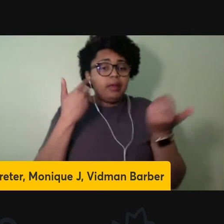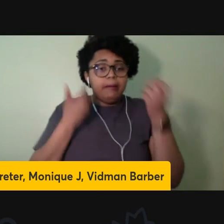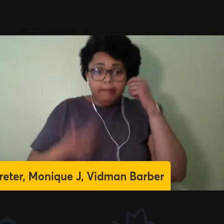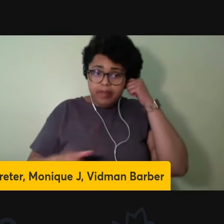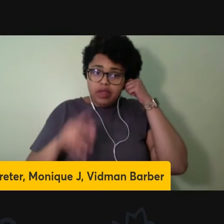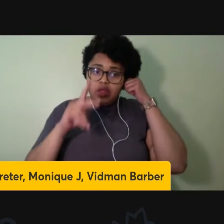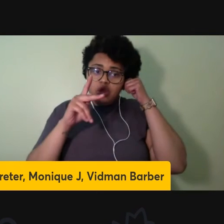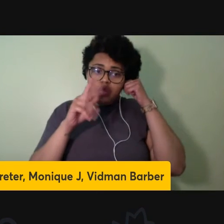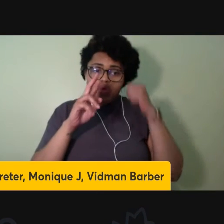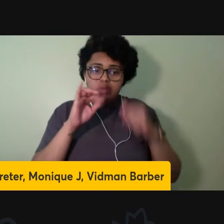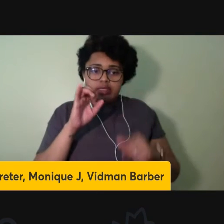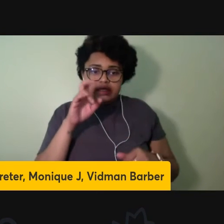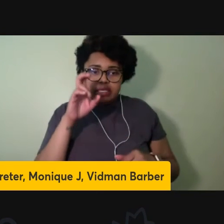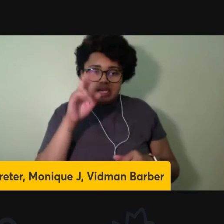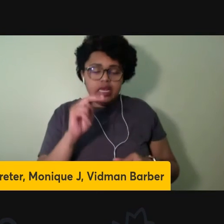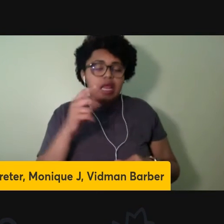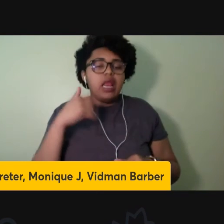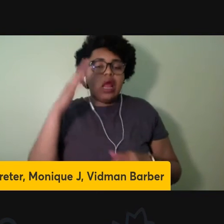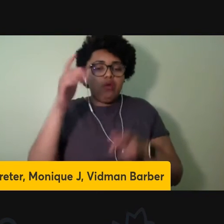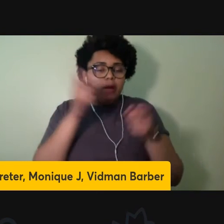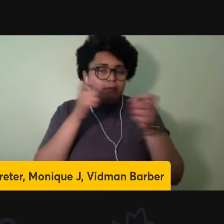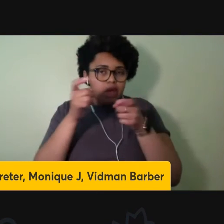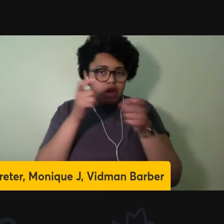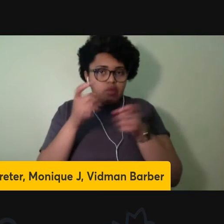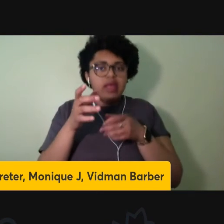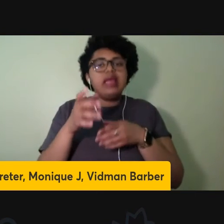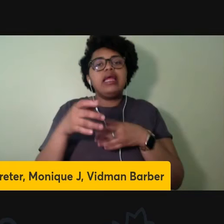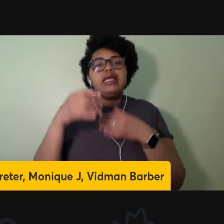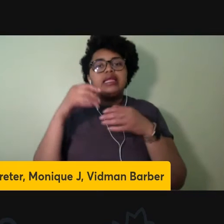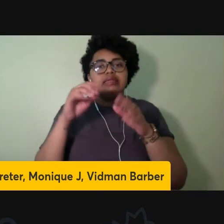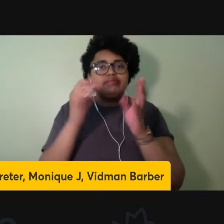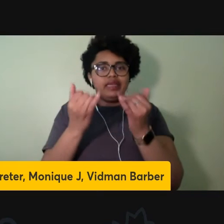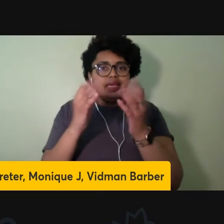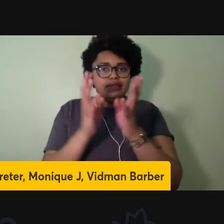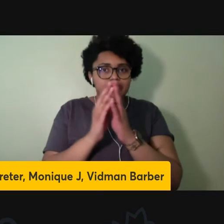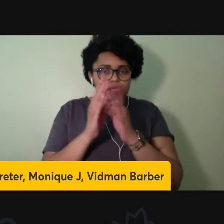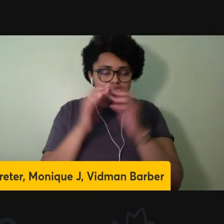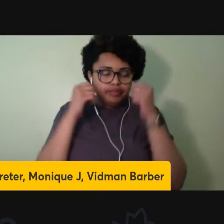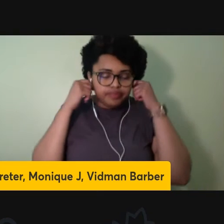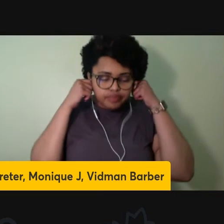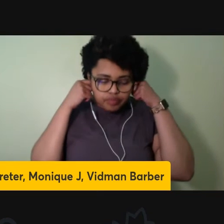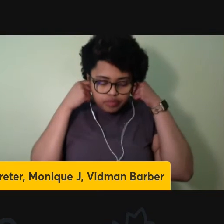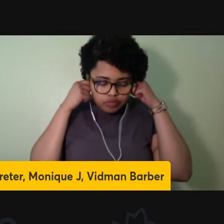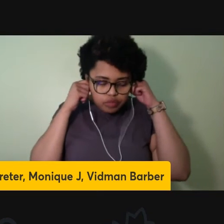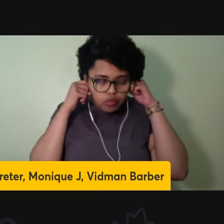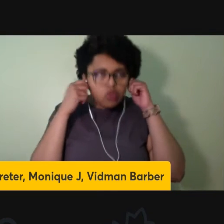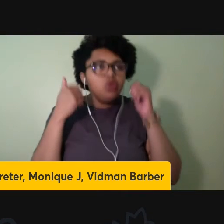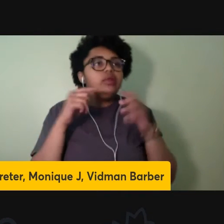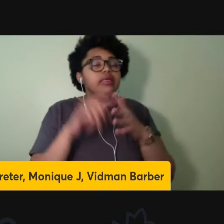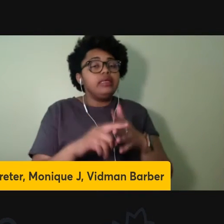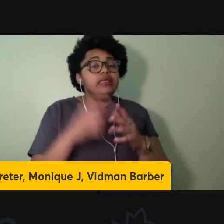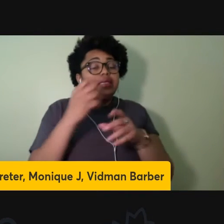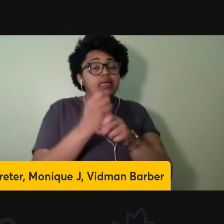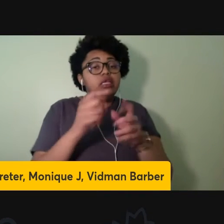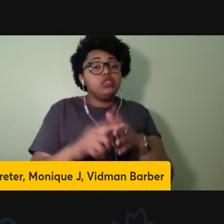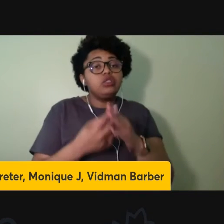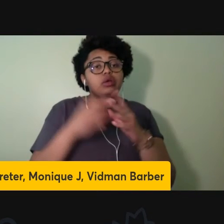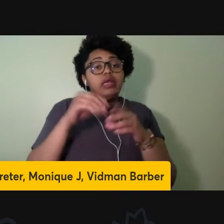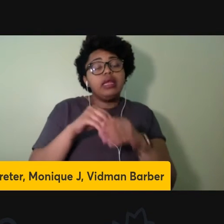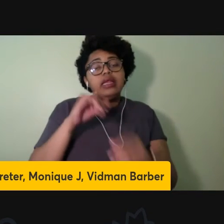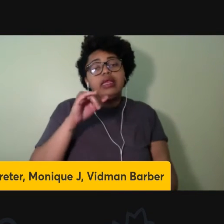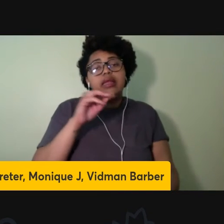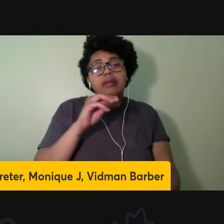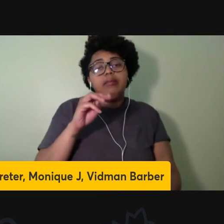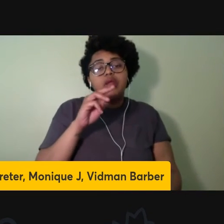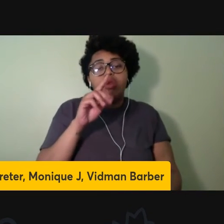today. Today, we'd like to welcome you to the session, Getting Started in Immunology, a session where community members can share